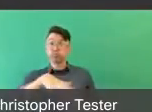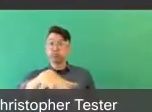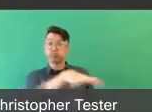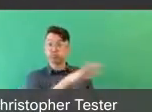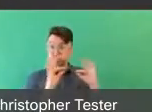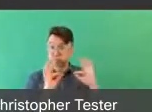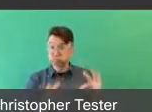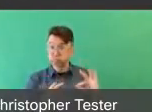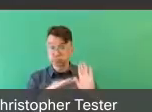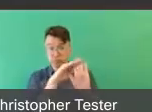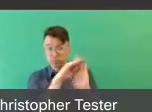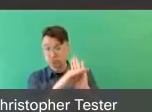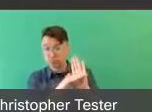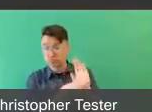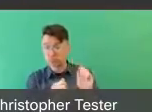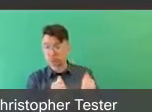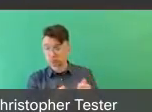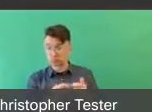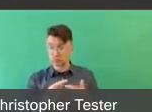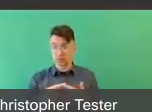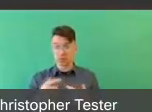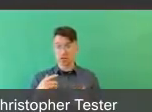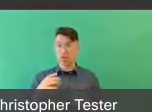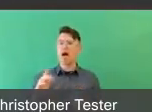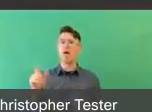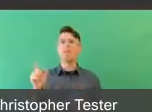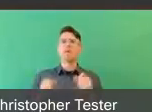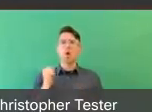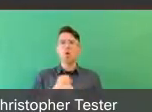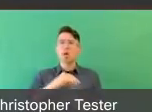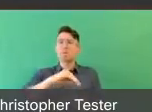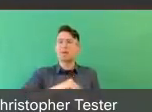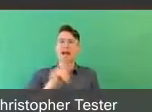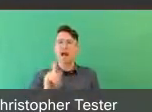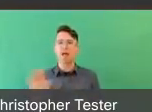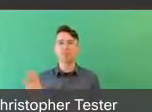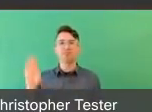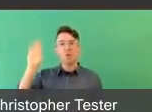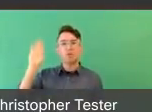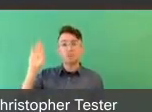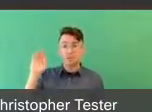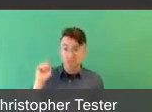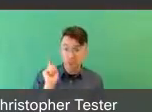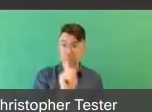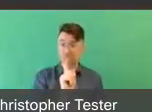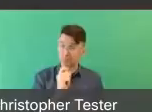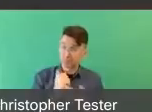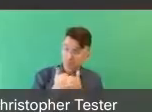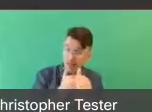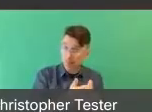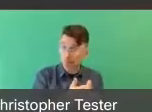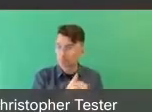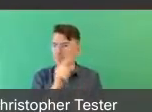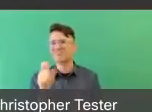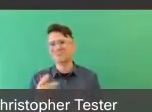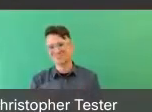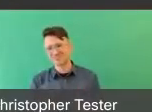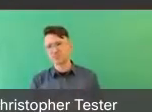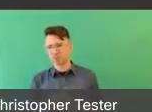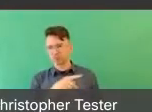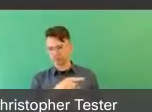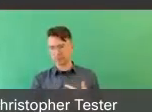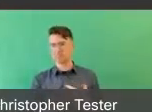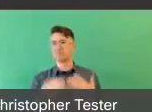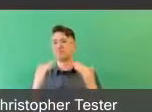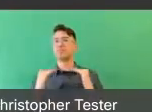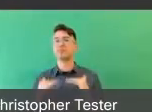to get the schools up and running. And then second, be there for someone. Be a friend, be a mentor, be a